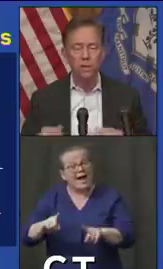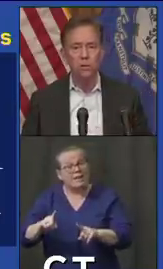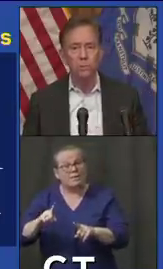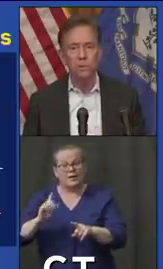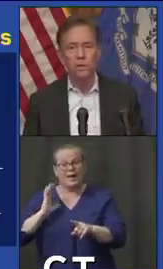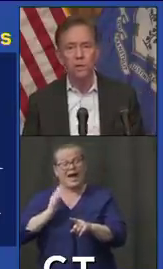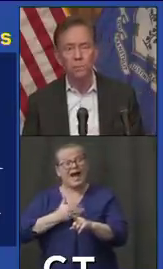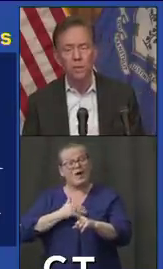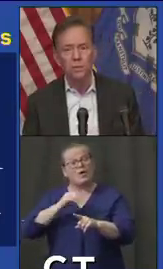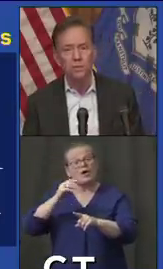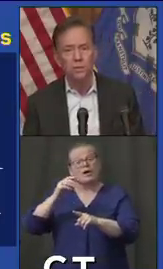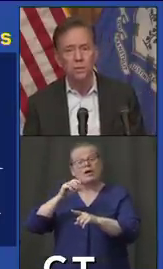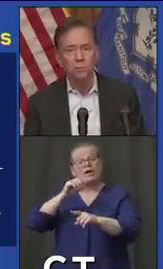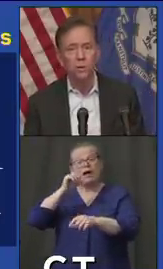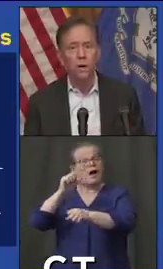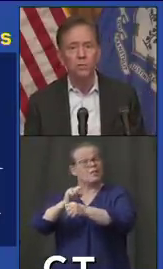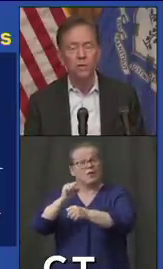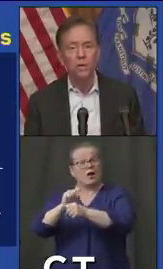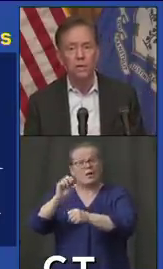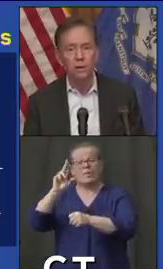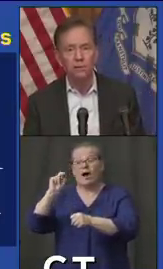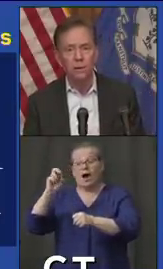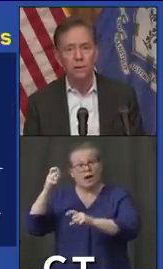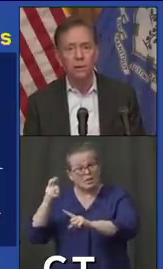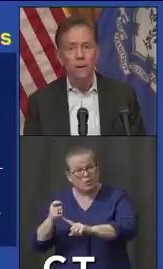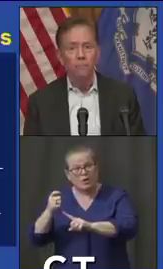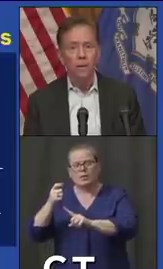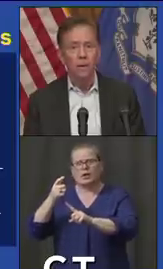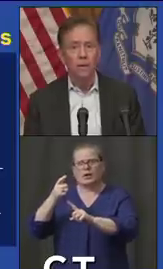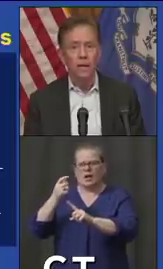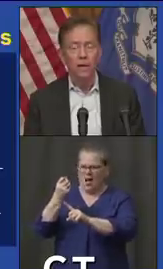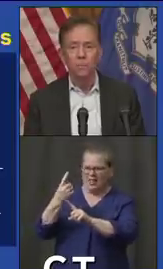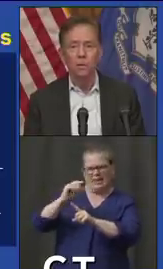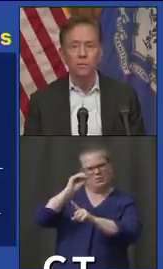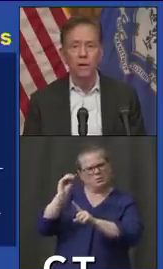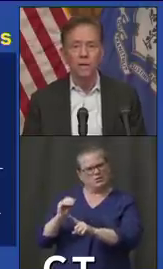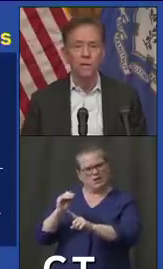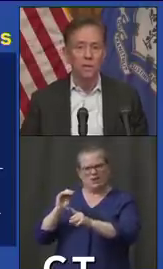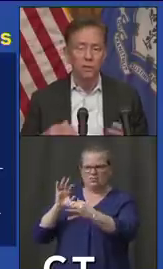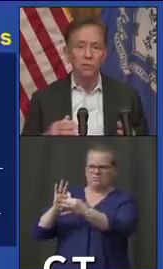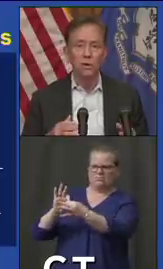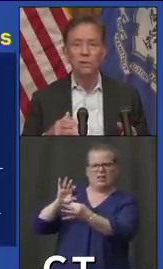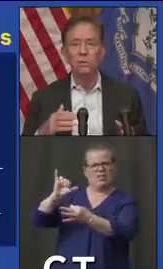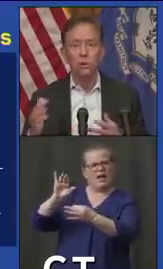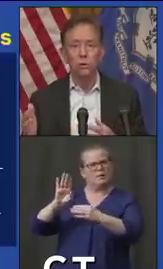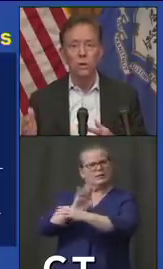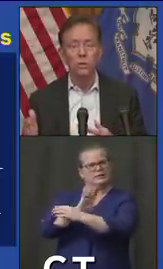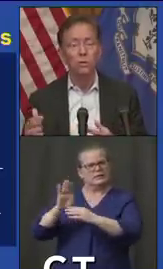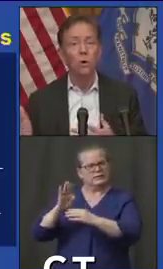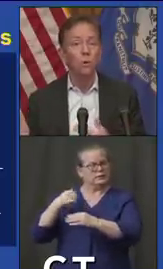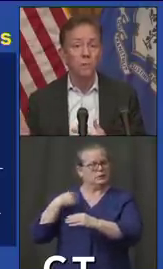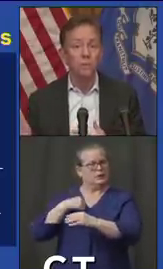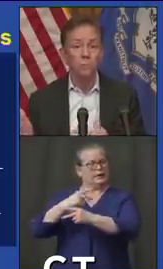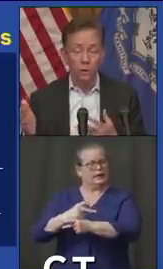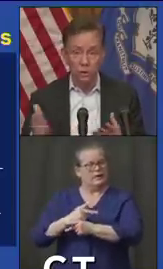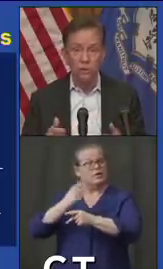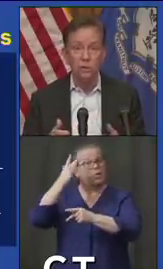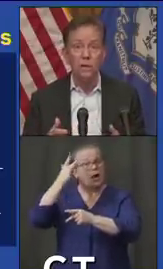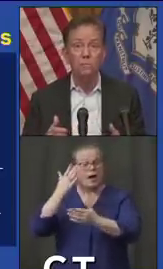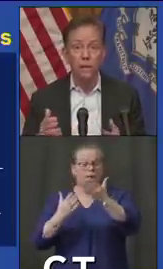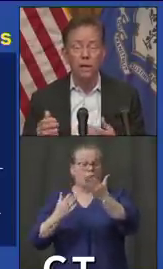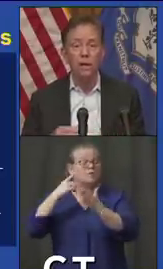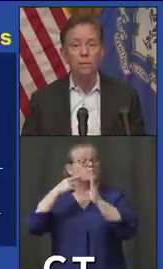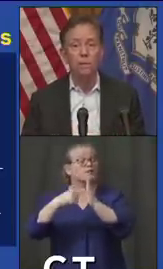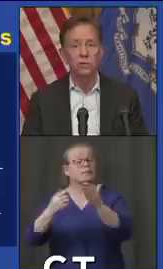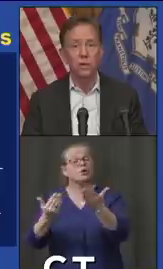reflected in those particular businesses, and we watch that carefully. That could be the fact that in construction, new home construction's